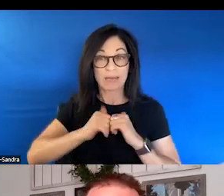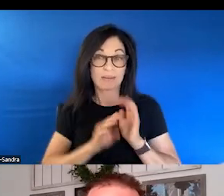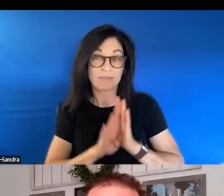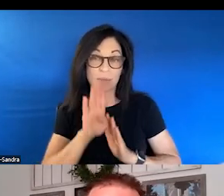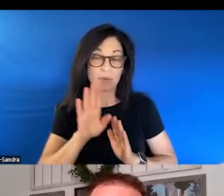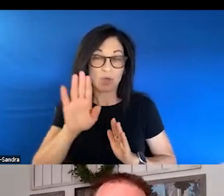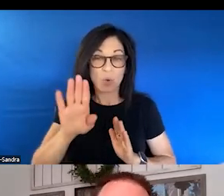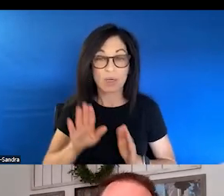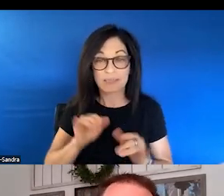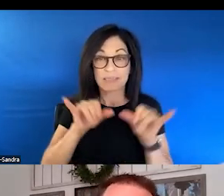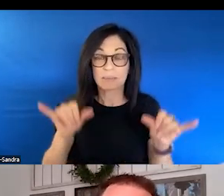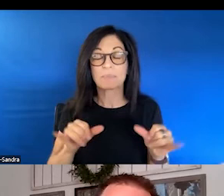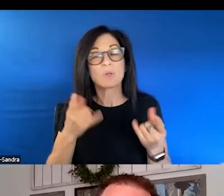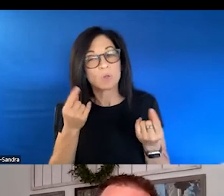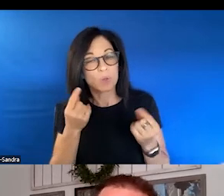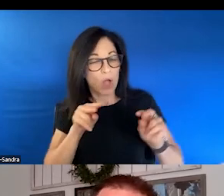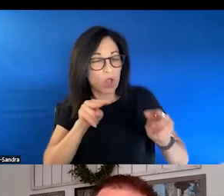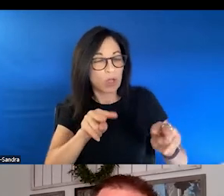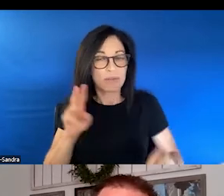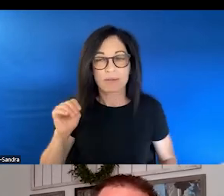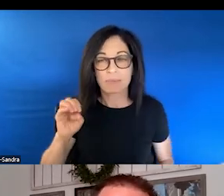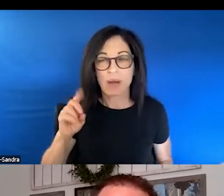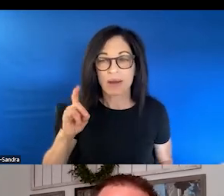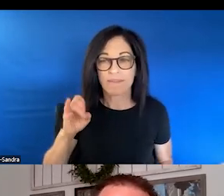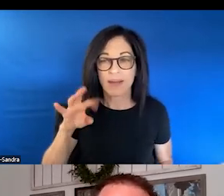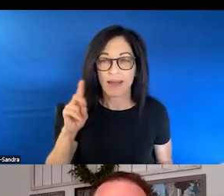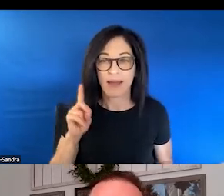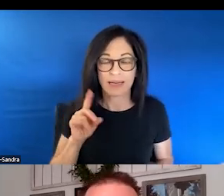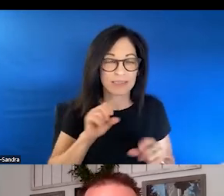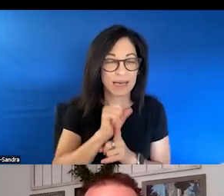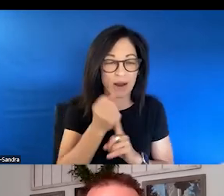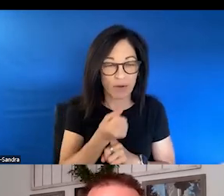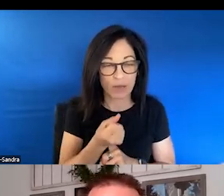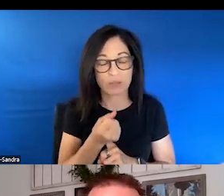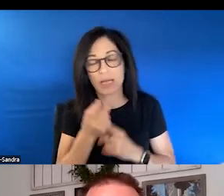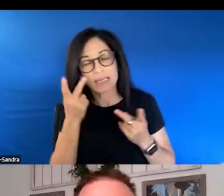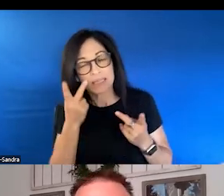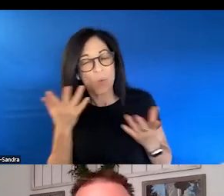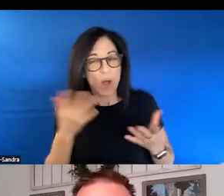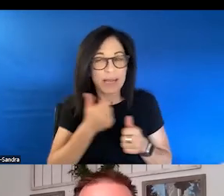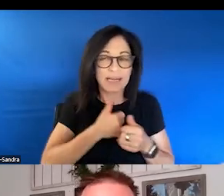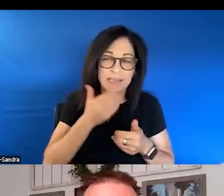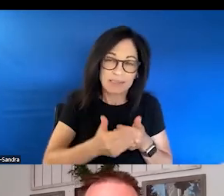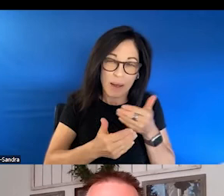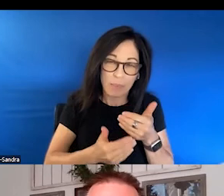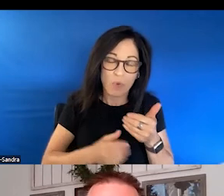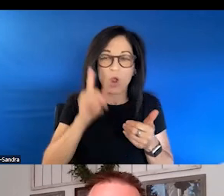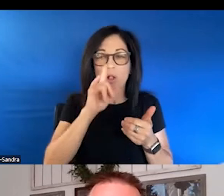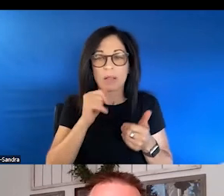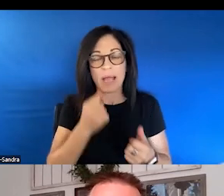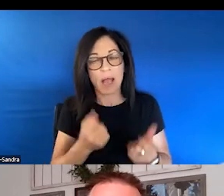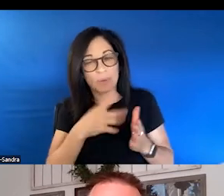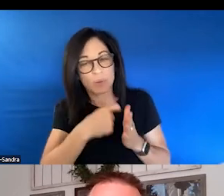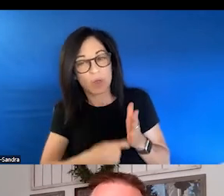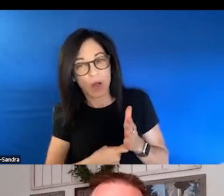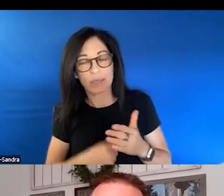modified scenarios, look in there and get some of that data and let that inform what each step might look like, what it might cost, and what the impact of each could